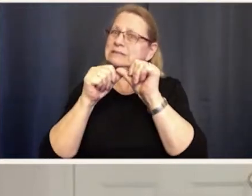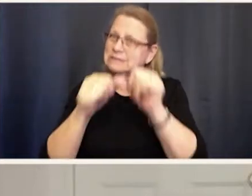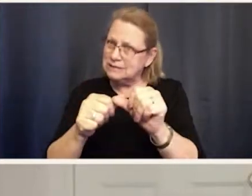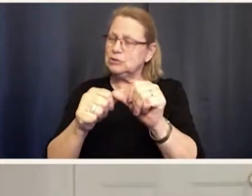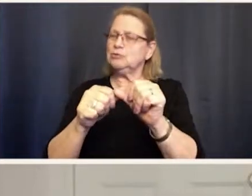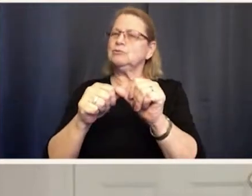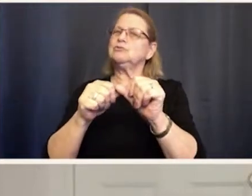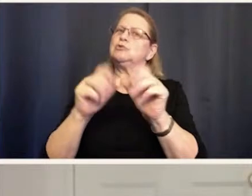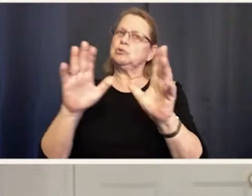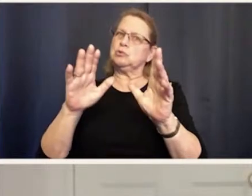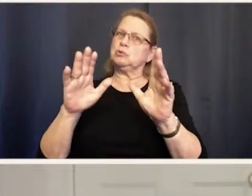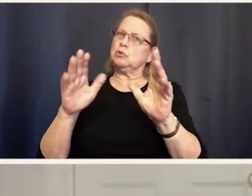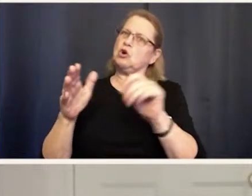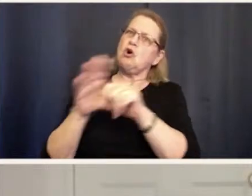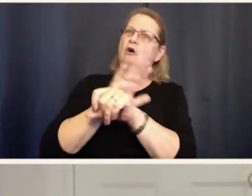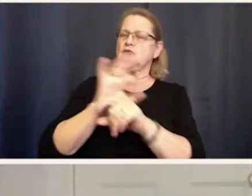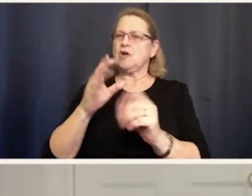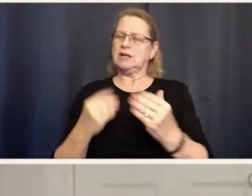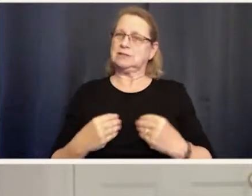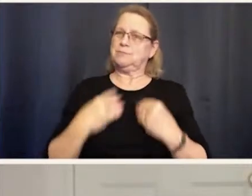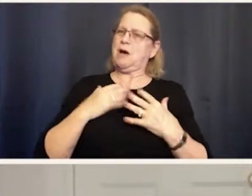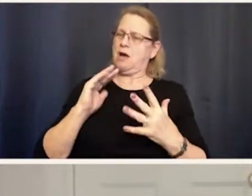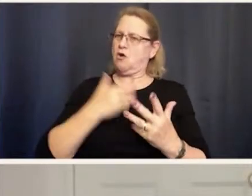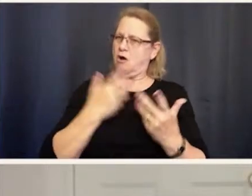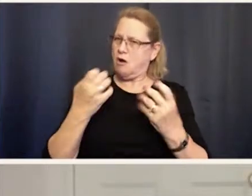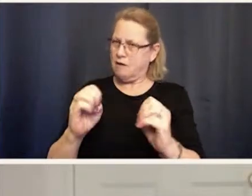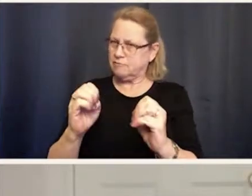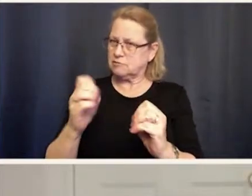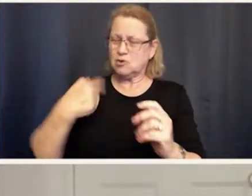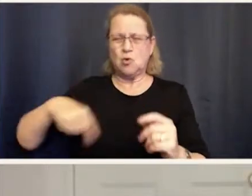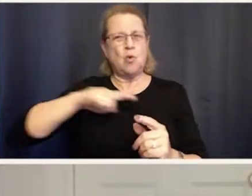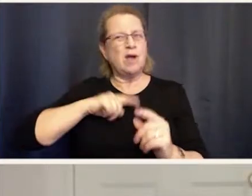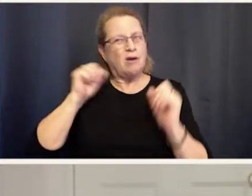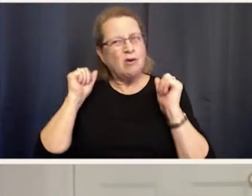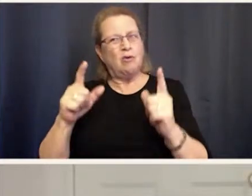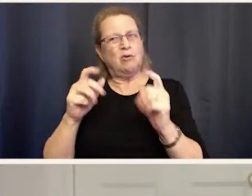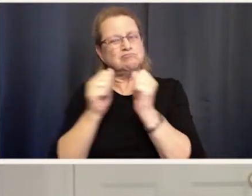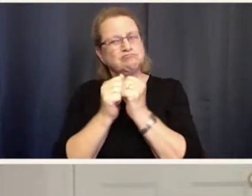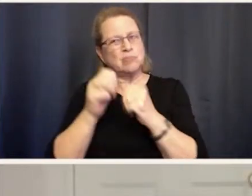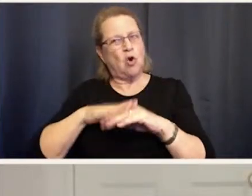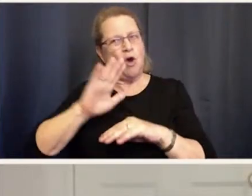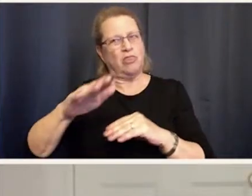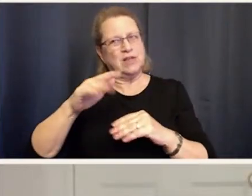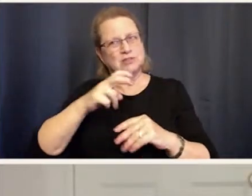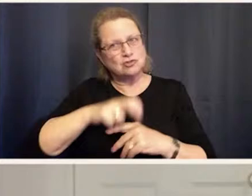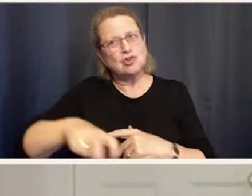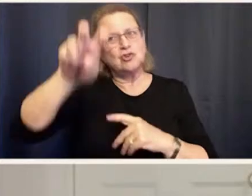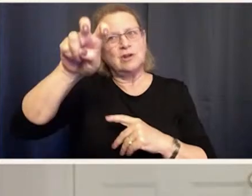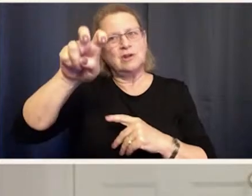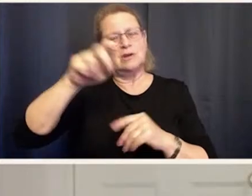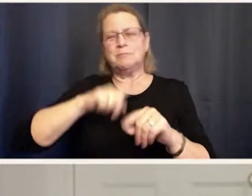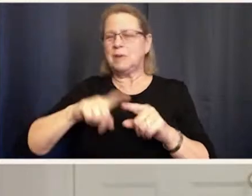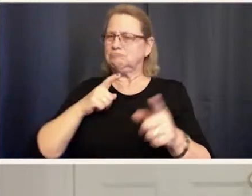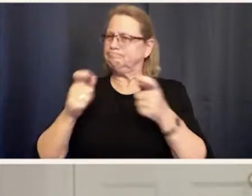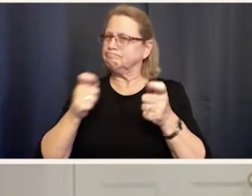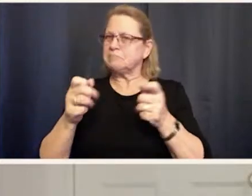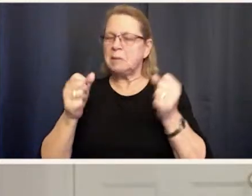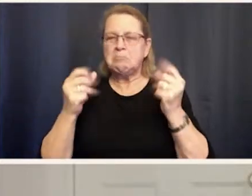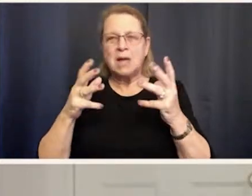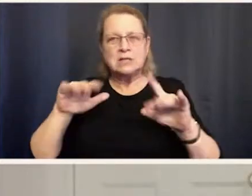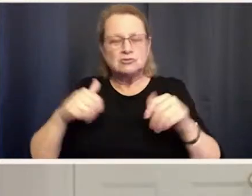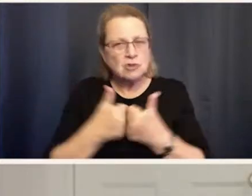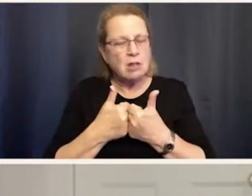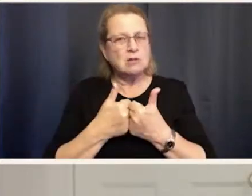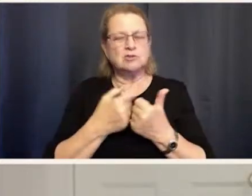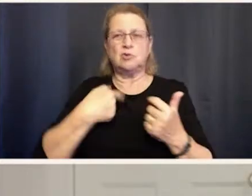our efforts. We are all on this journey, but even as we manage so many challenges, we